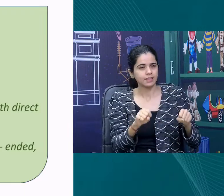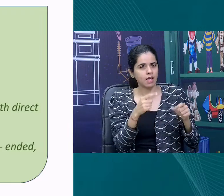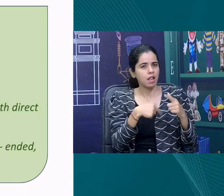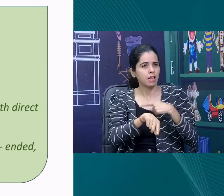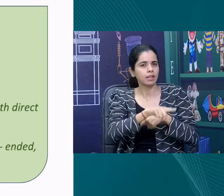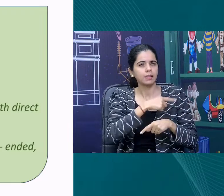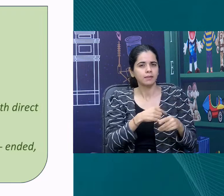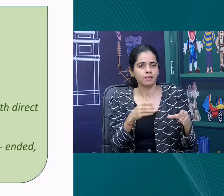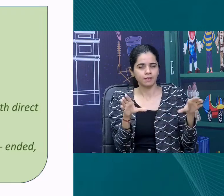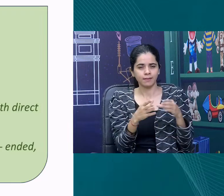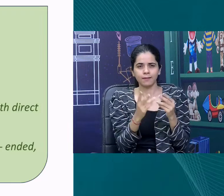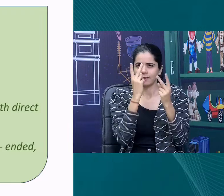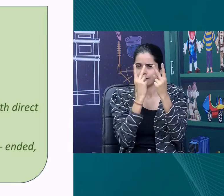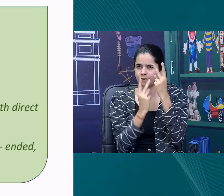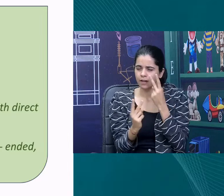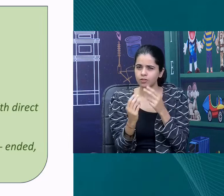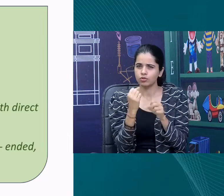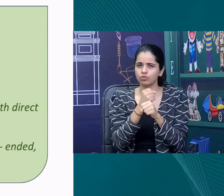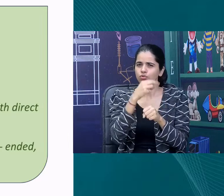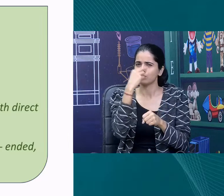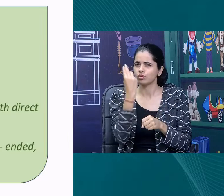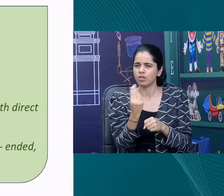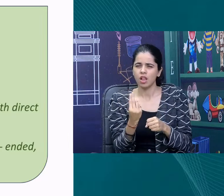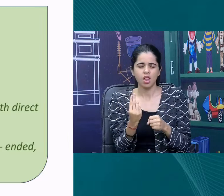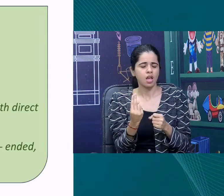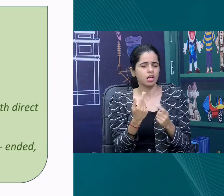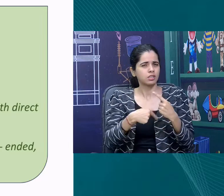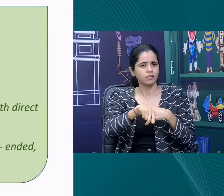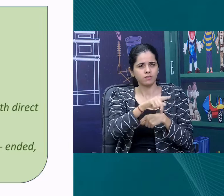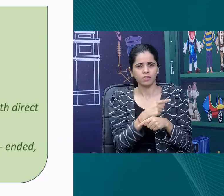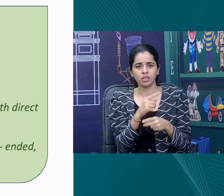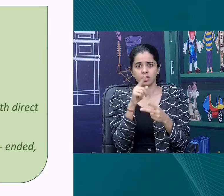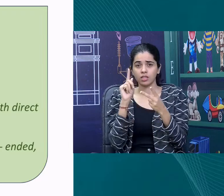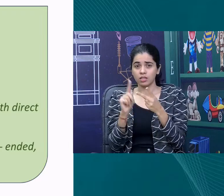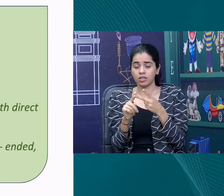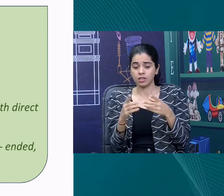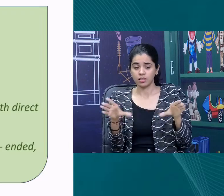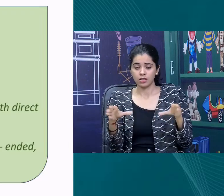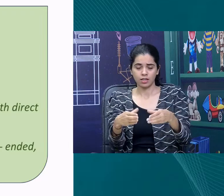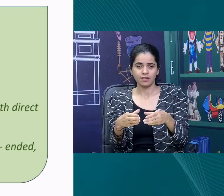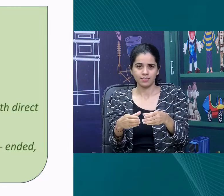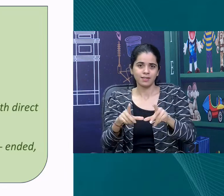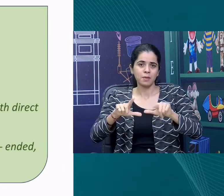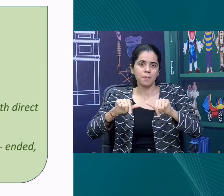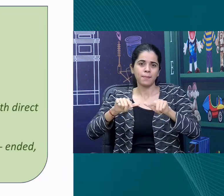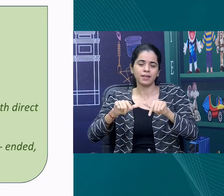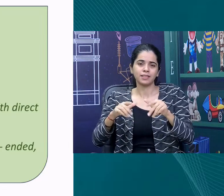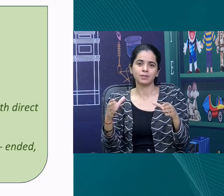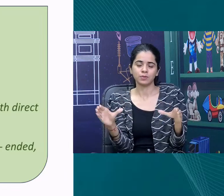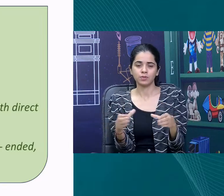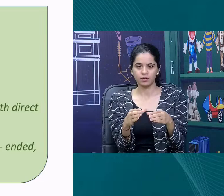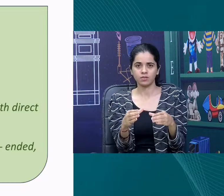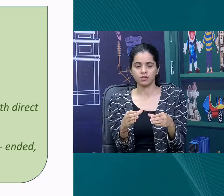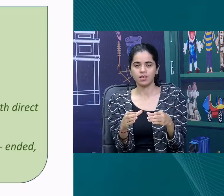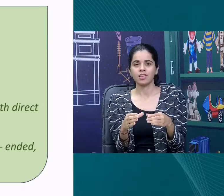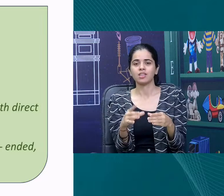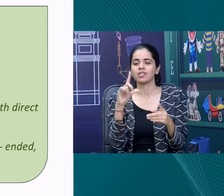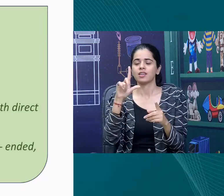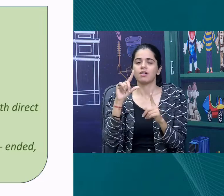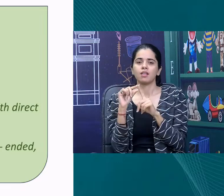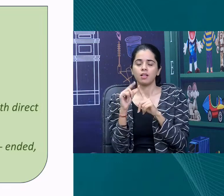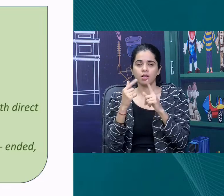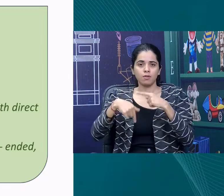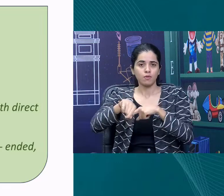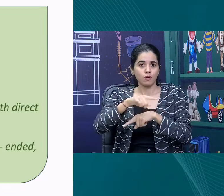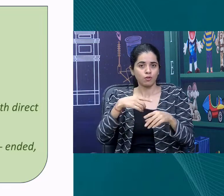a lot of visual graphic organizers and so on. Then we have the meeting group for which our lesson is planned.